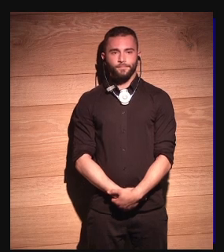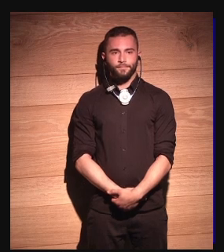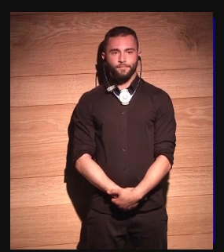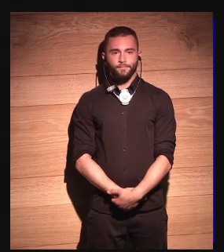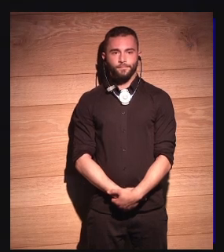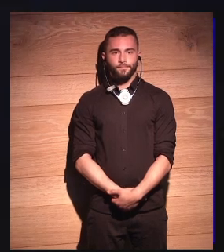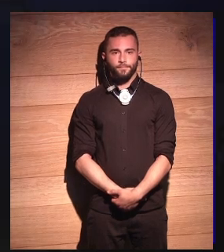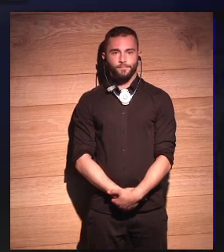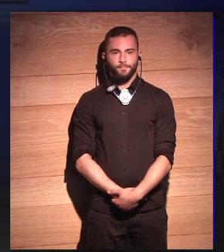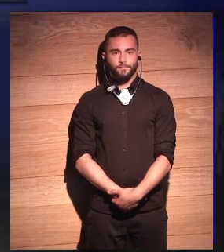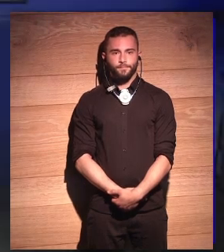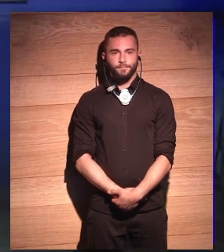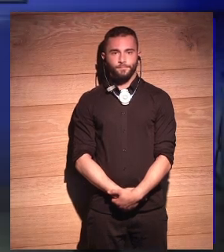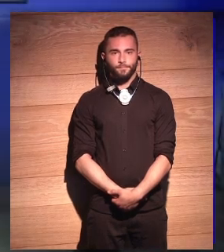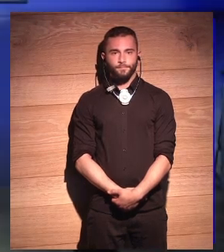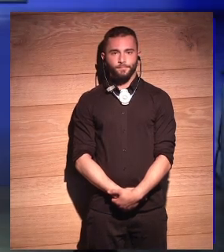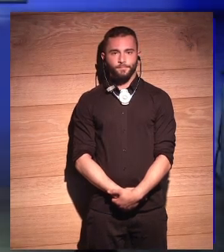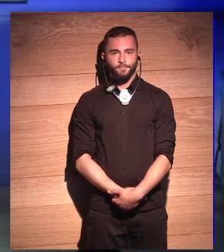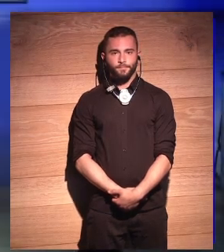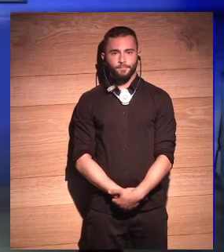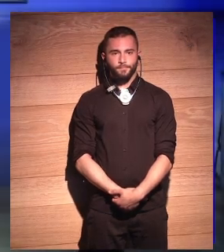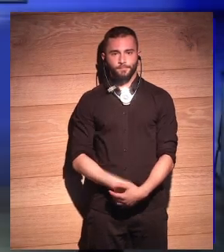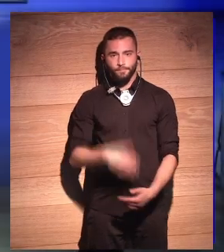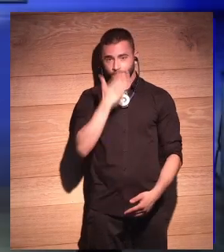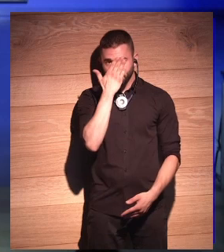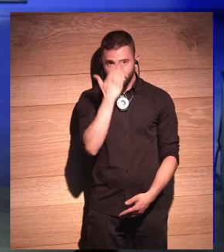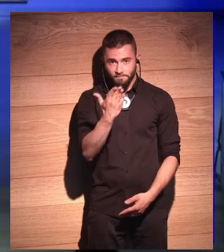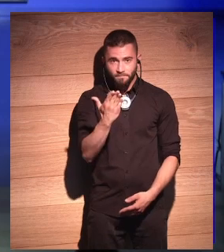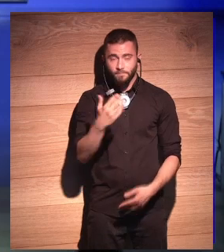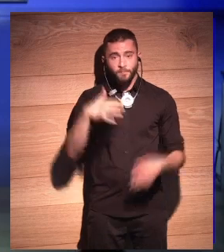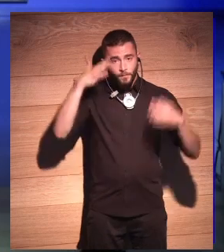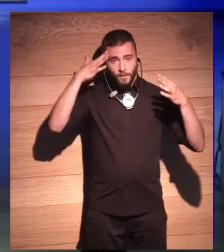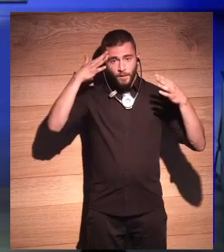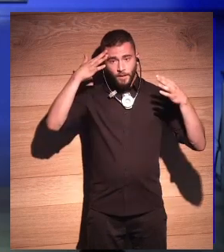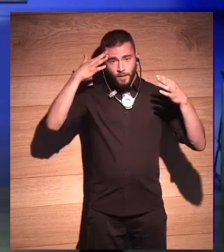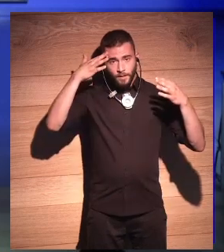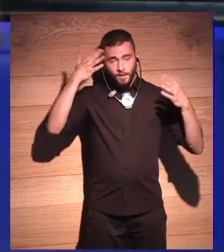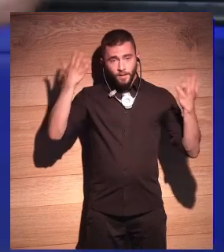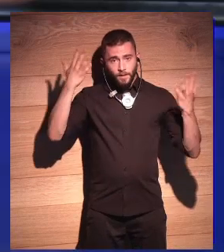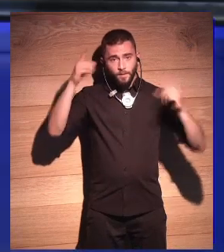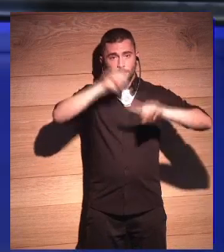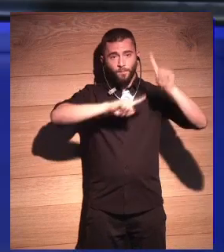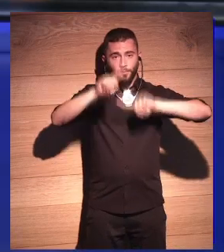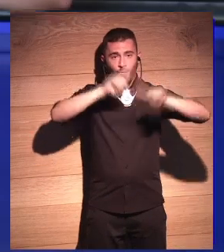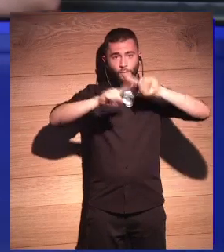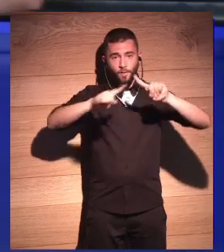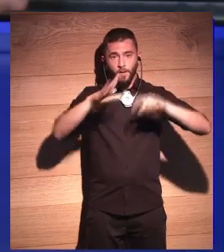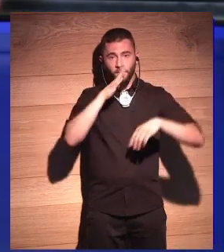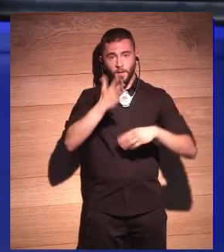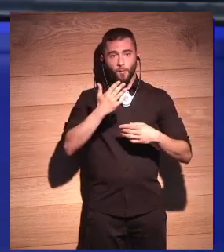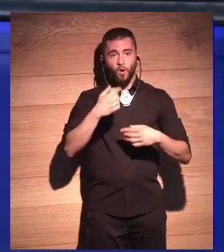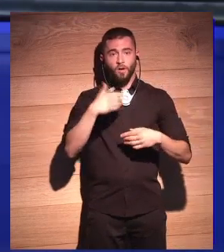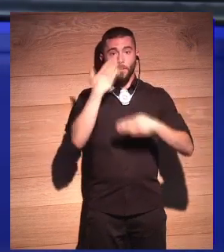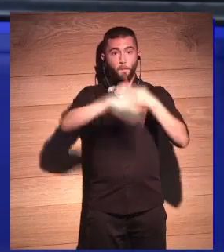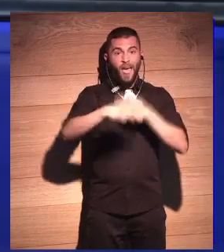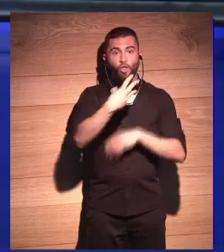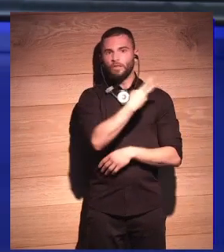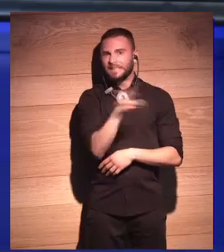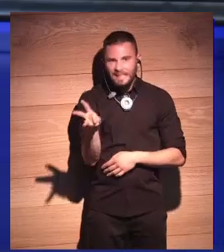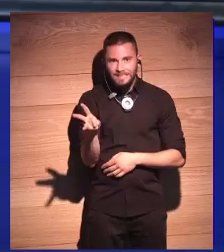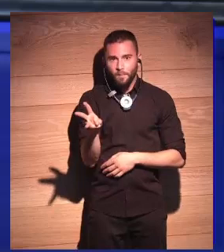In reality, the biggest challenge for this was that it was a 3-week turnaround. They came to us and went, so we've got 3 weeks until the show goes live, we can't move